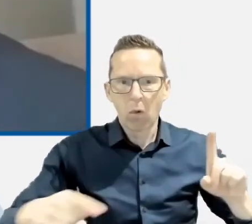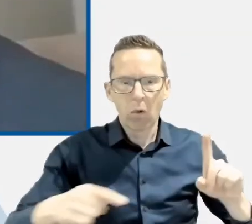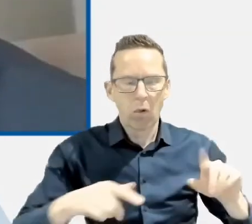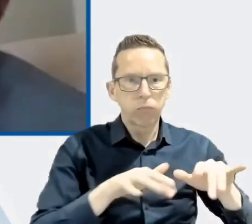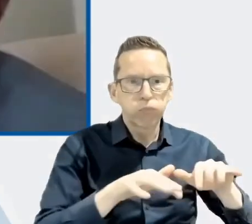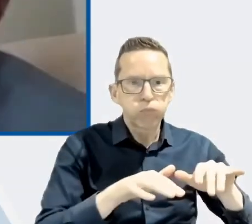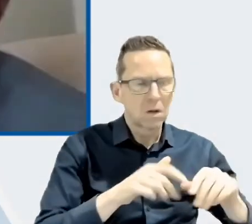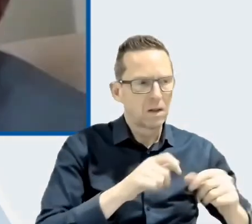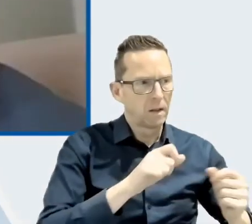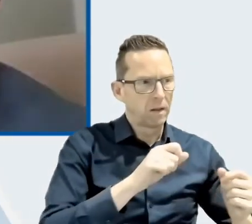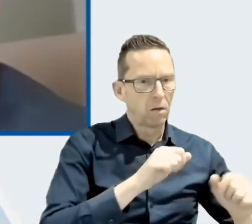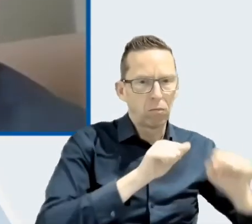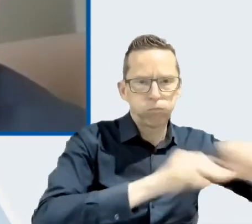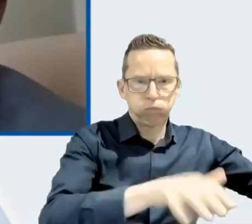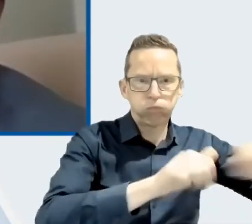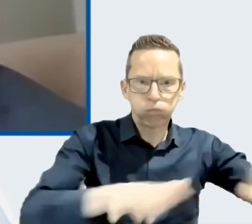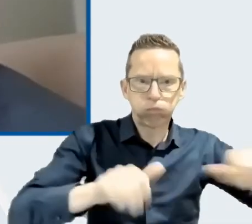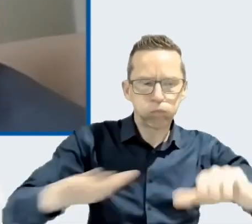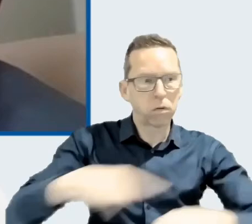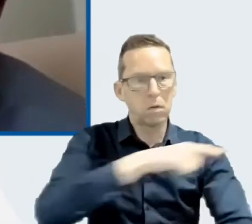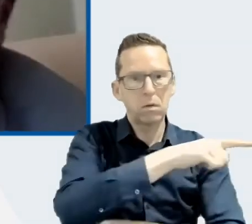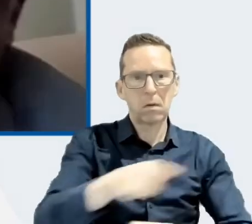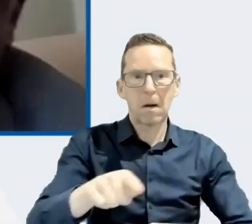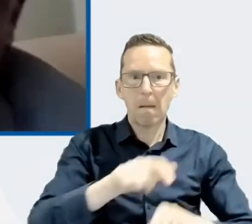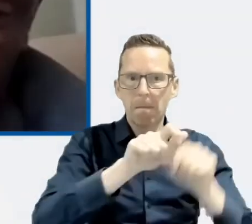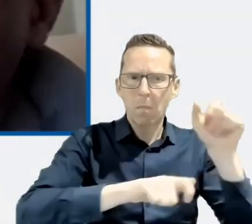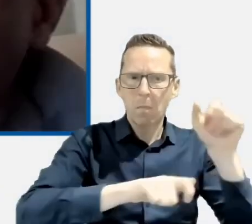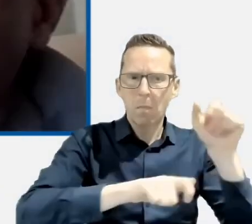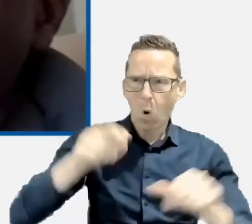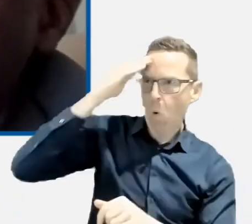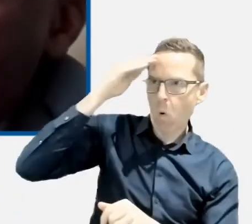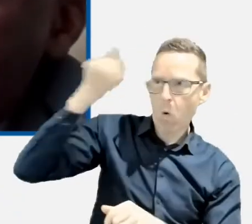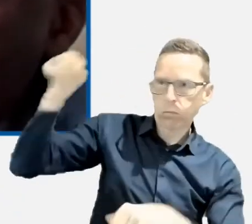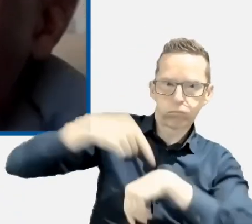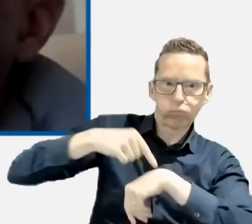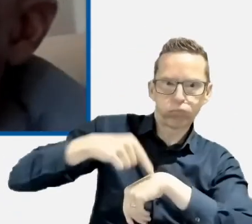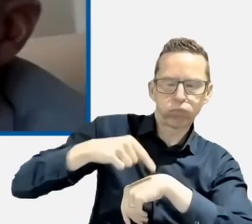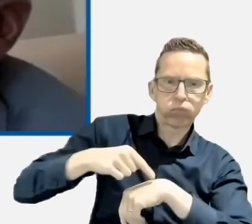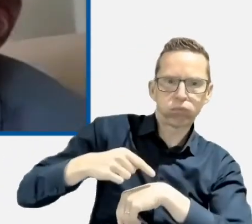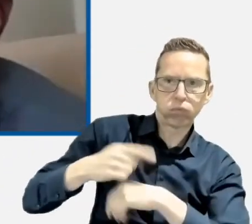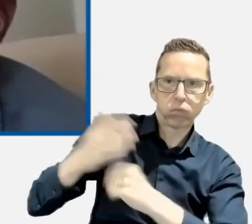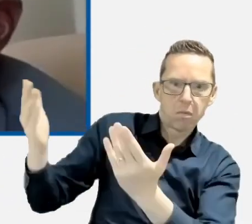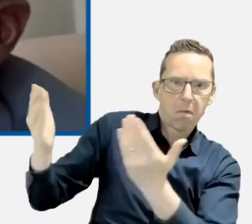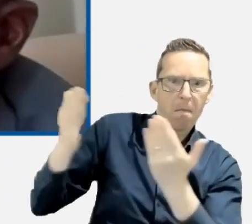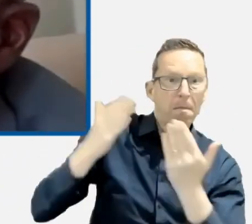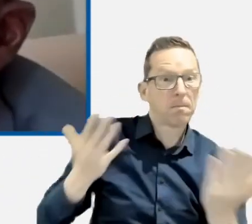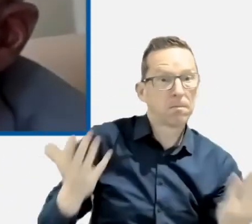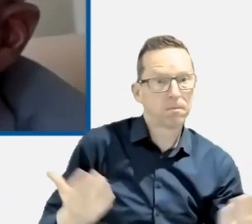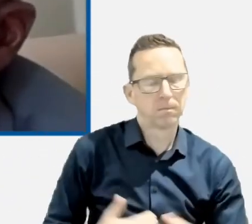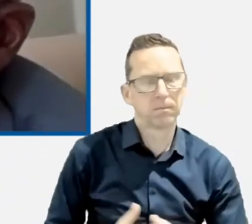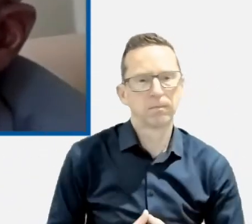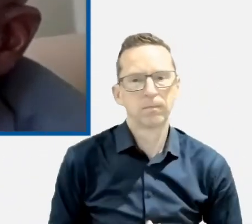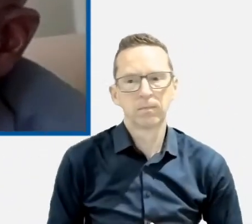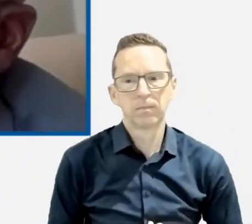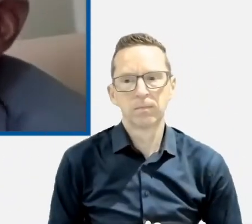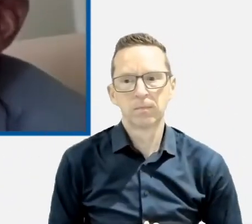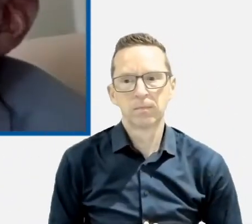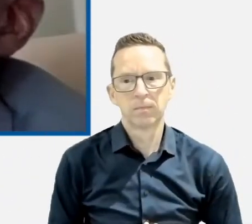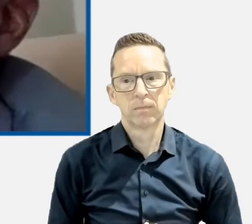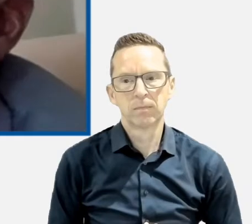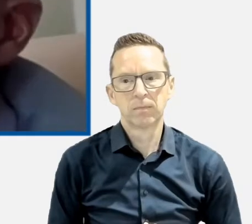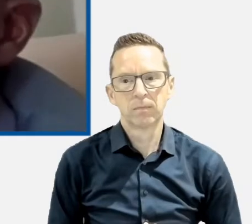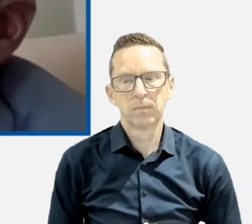you have said. And if there's any questions, please feel free to chat. And also, so now my